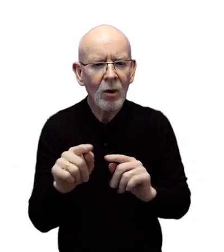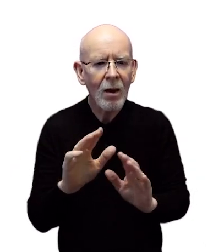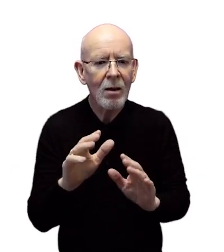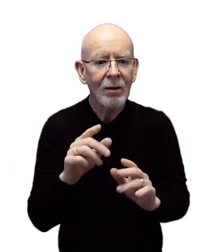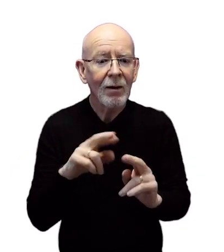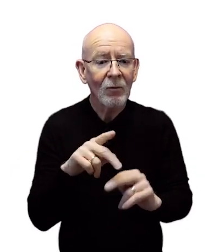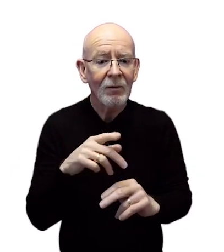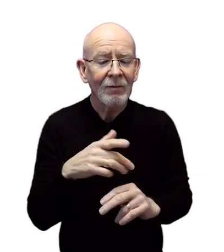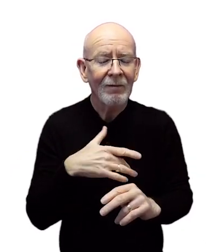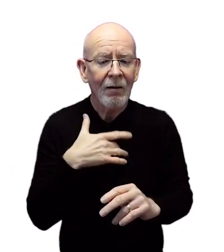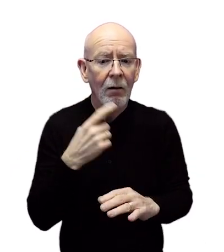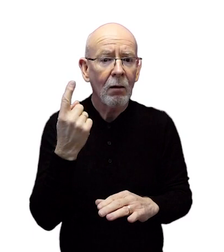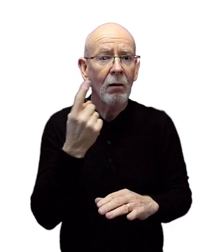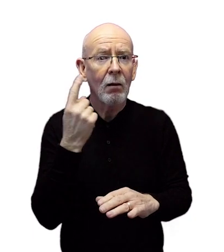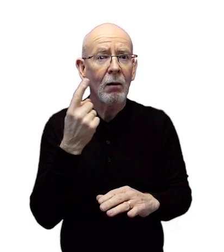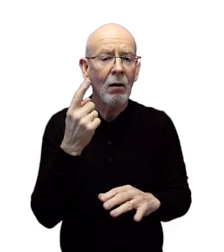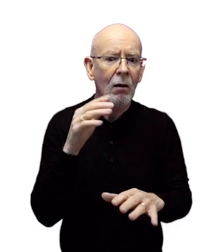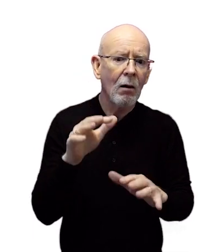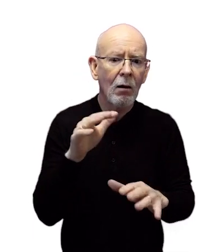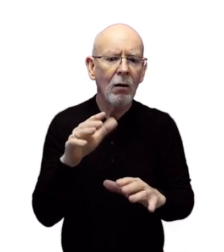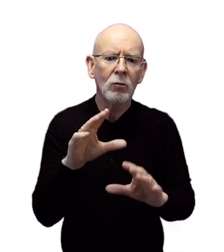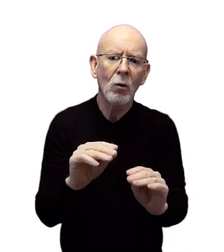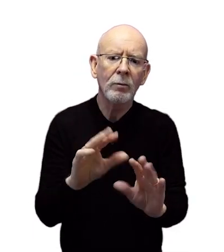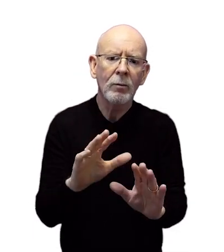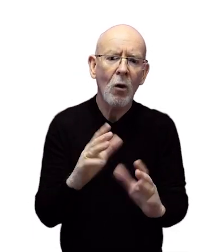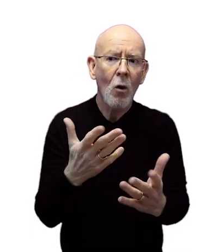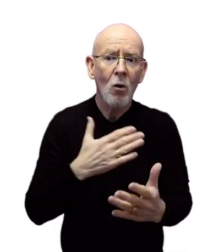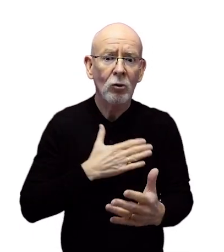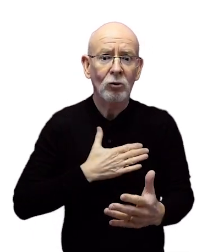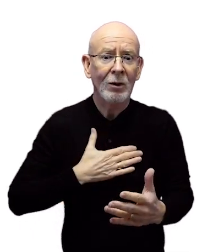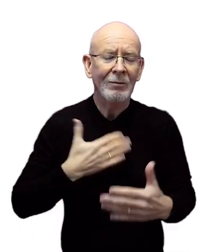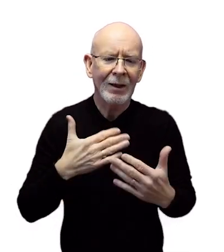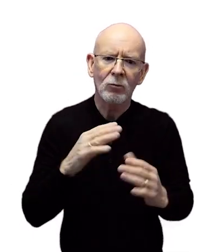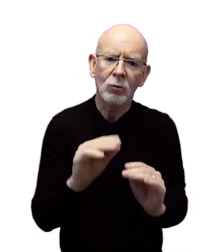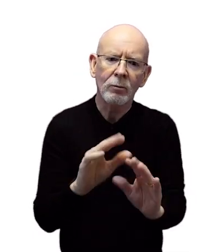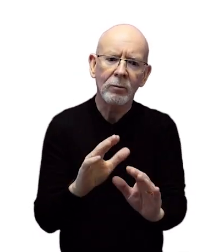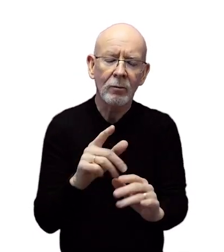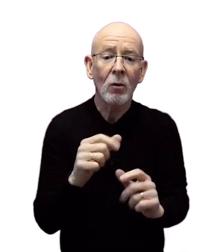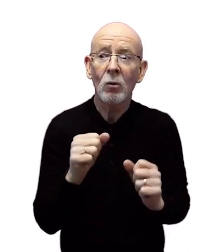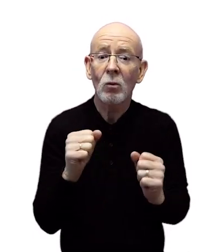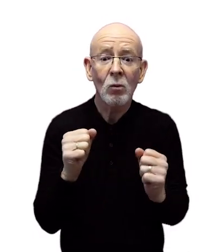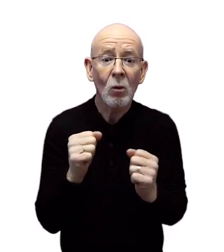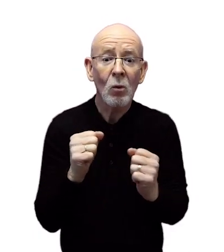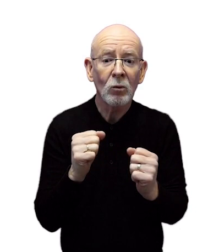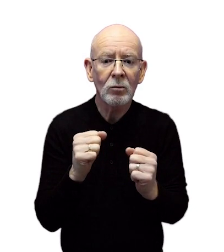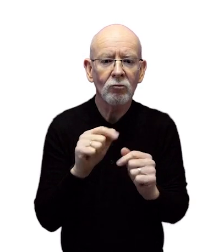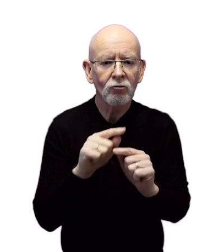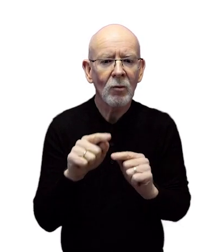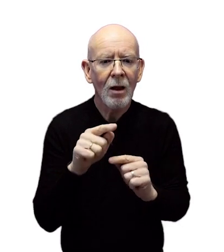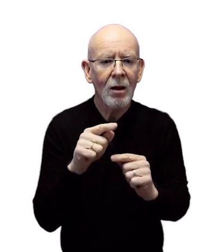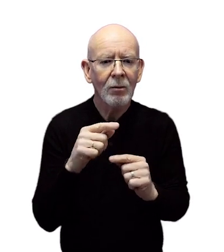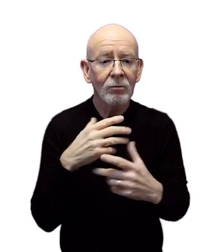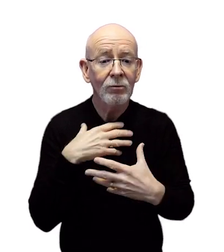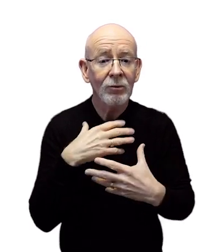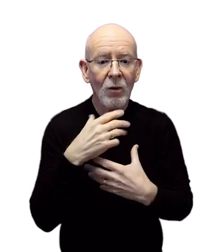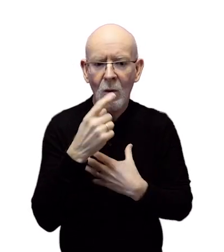Stop if you feel nauseous, dizzy, lightheaded, or have any chest pain. In cold weather, it is important to try to breathe through your